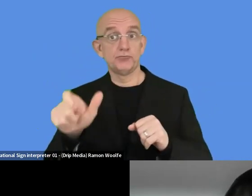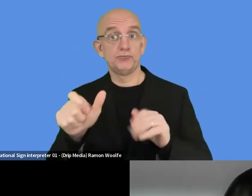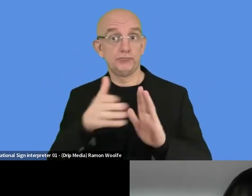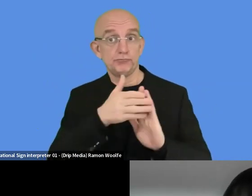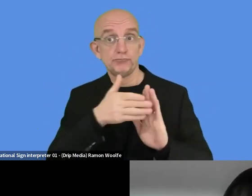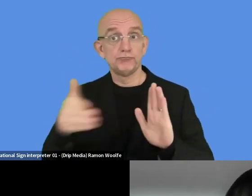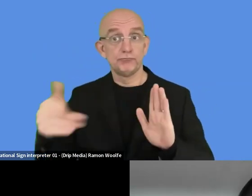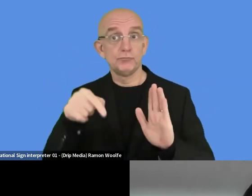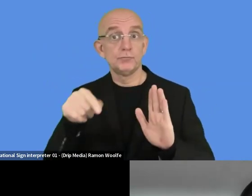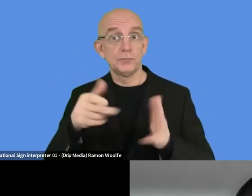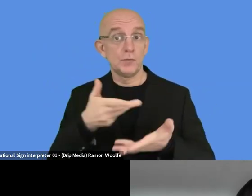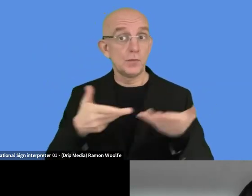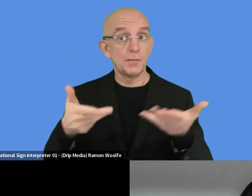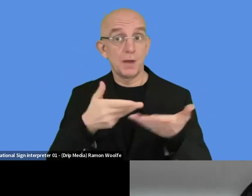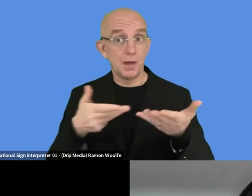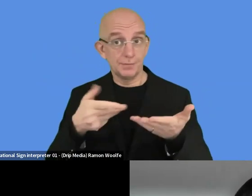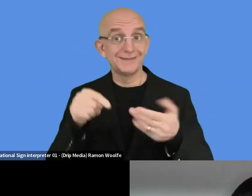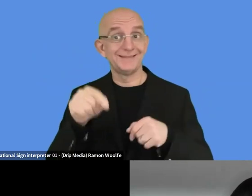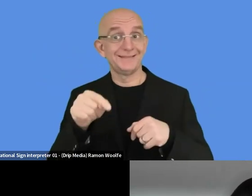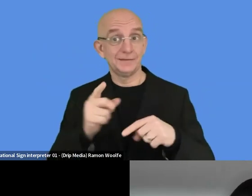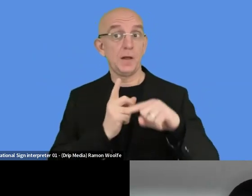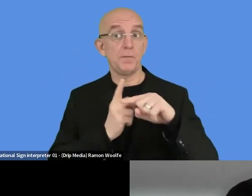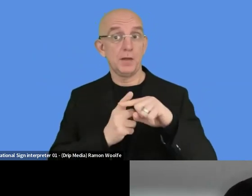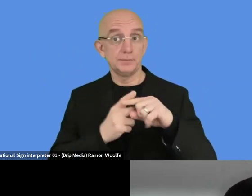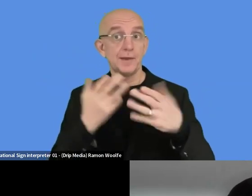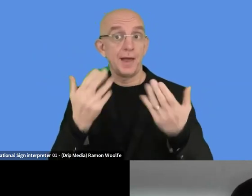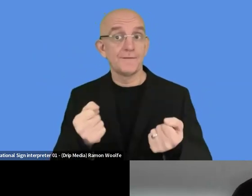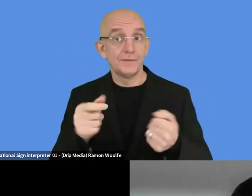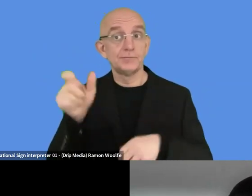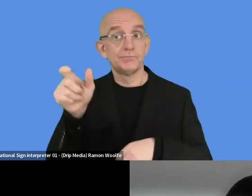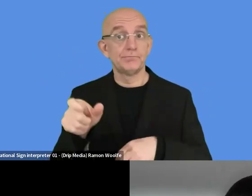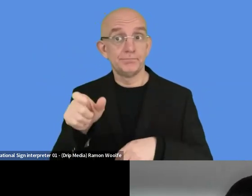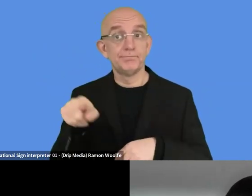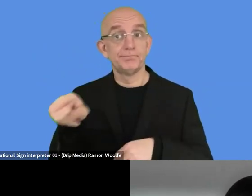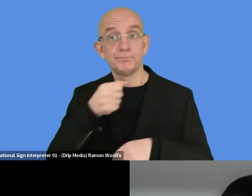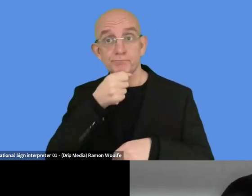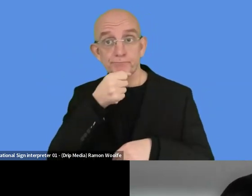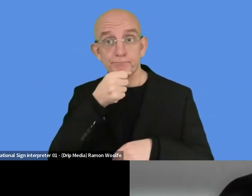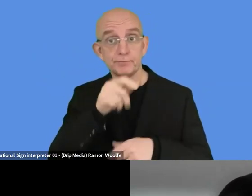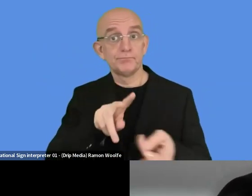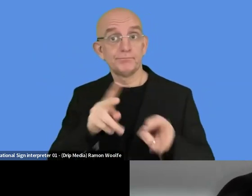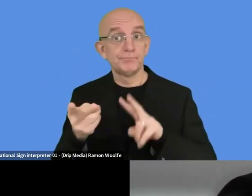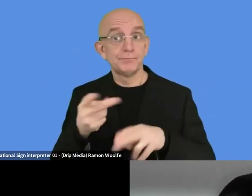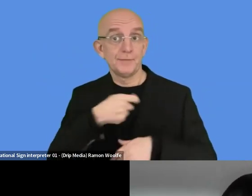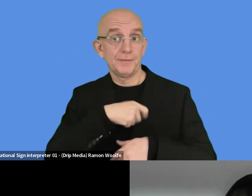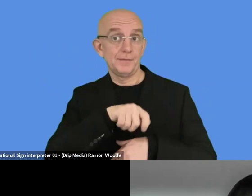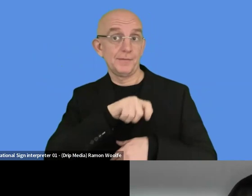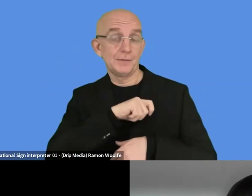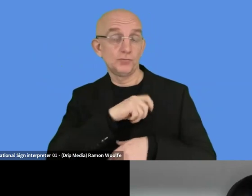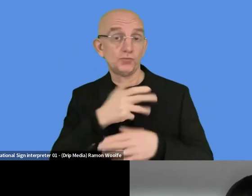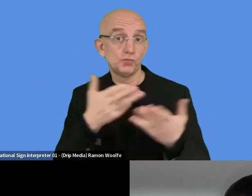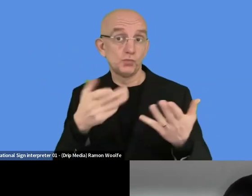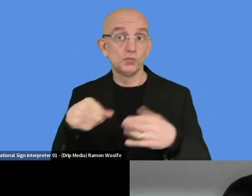as the Spanish translation. To reach the translation, you have to hover in the menu on